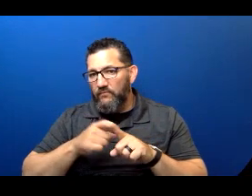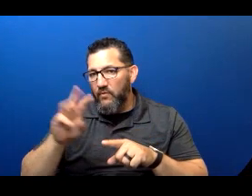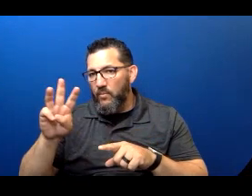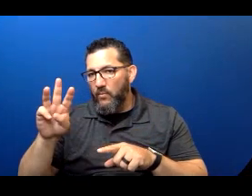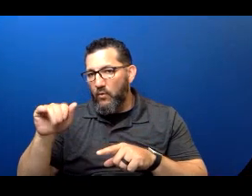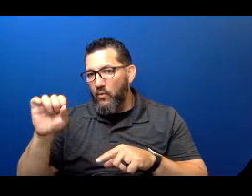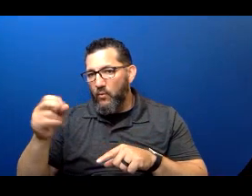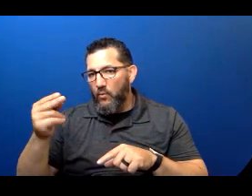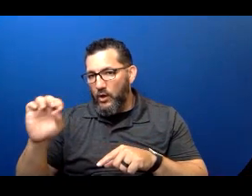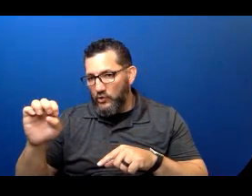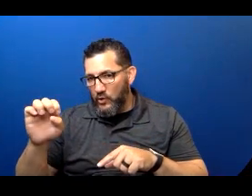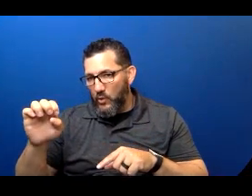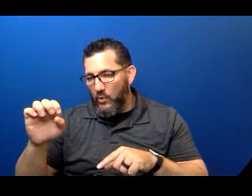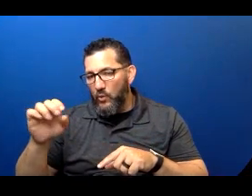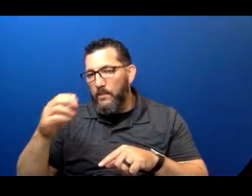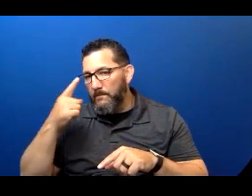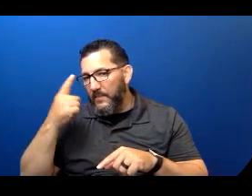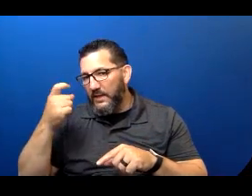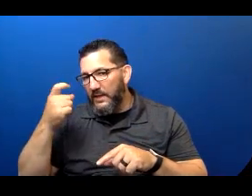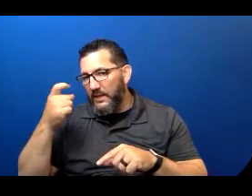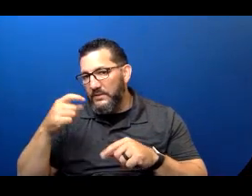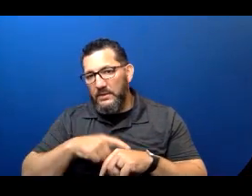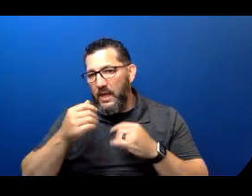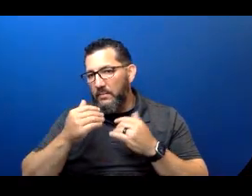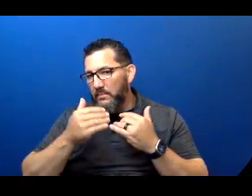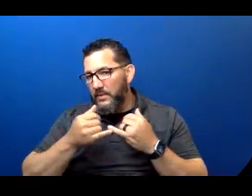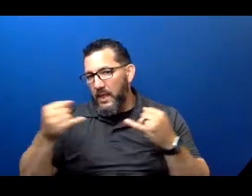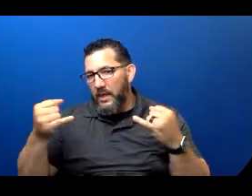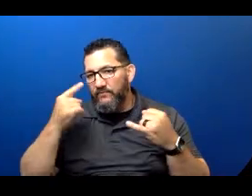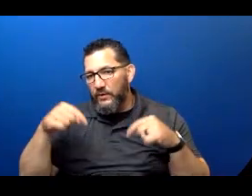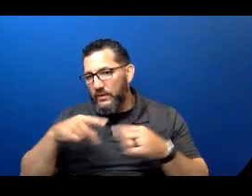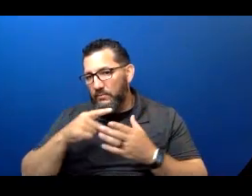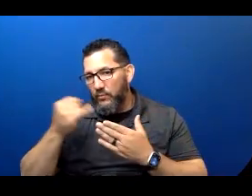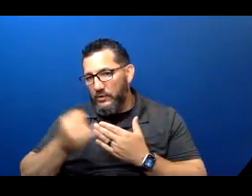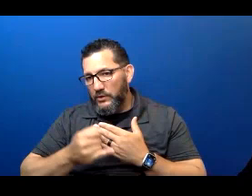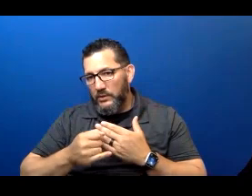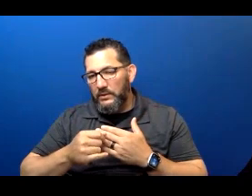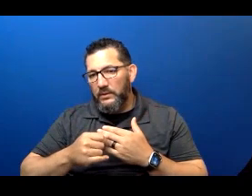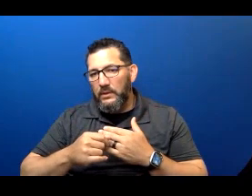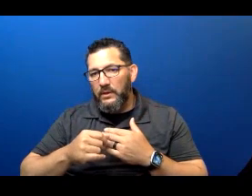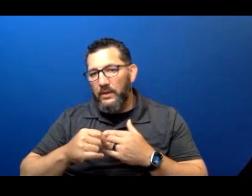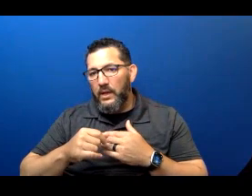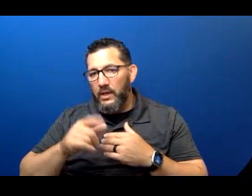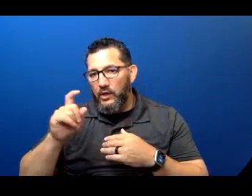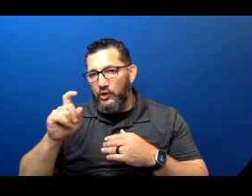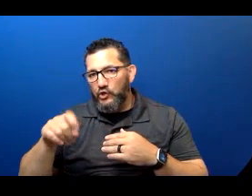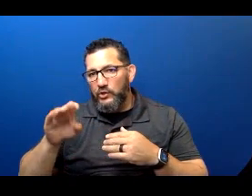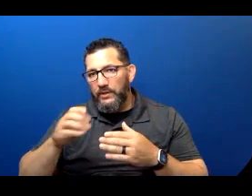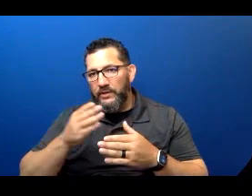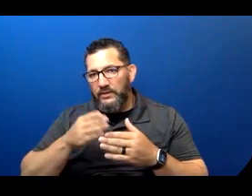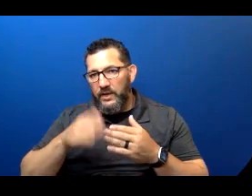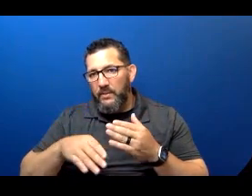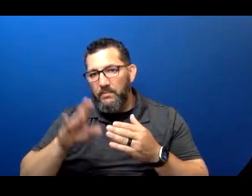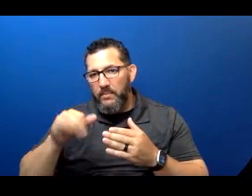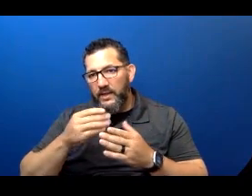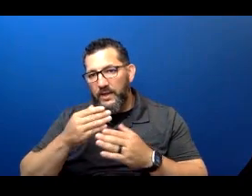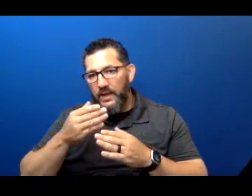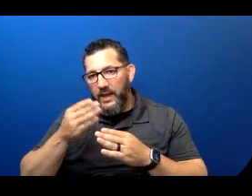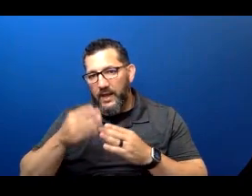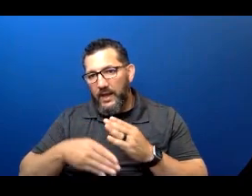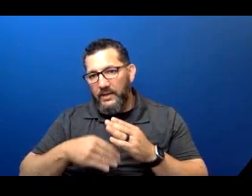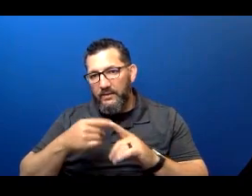this project. Basically, I'm supposed to be done by the end of this month, and then I have to pivot